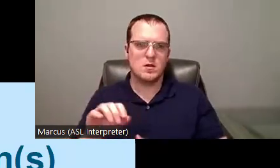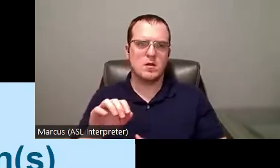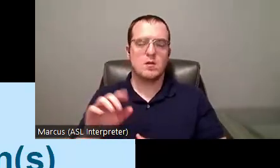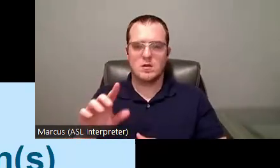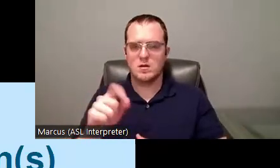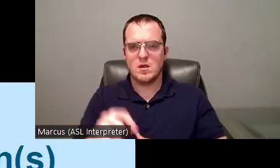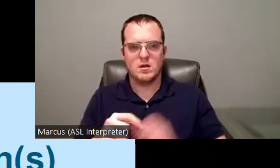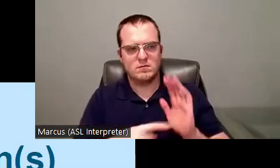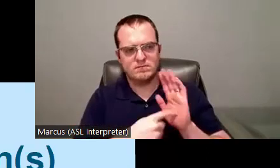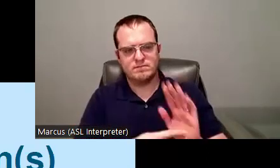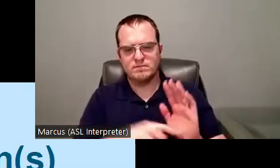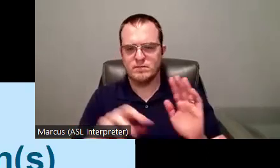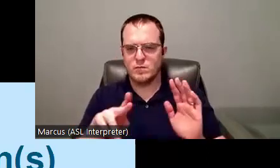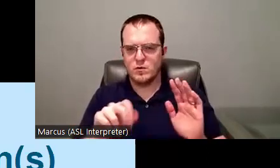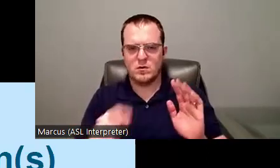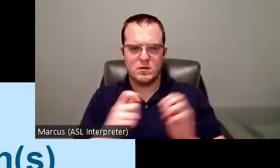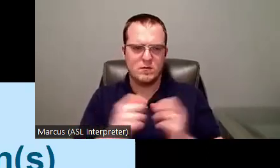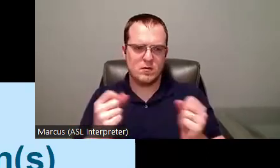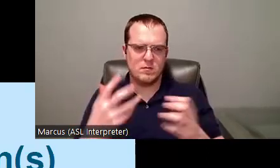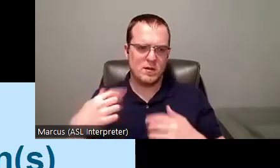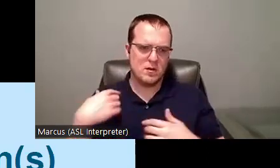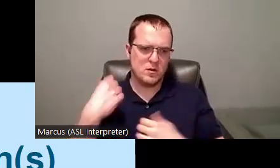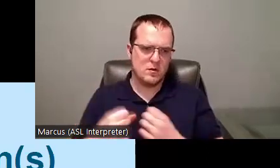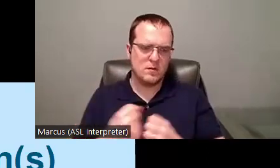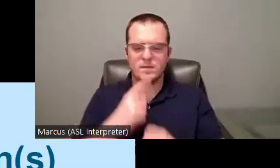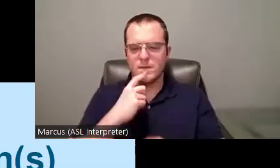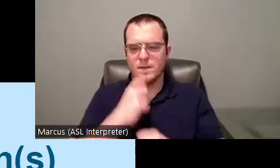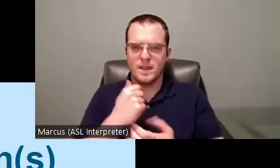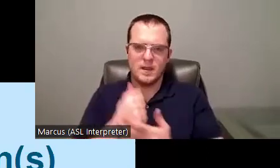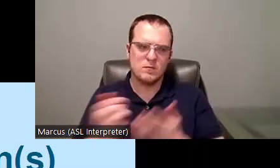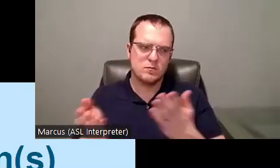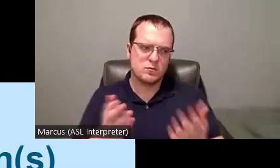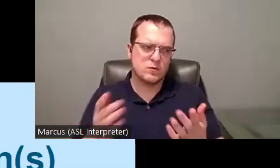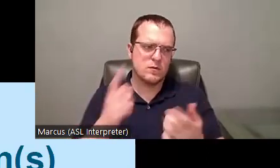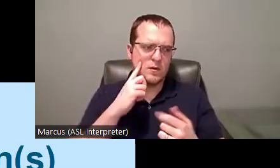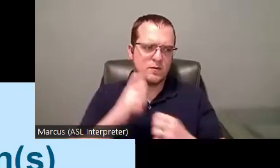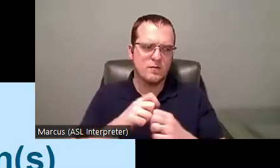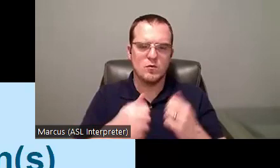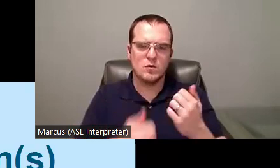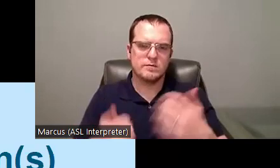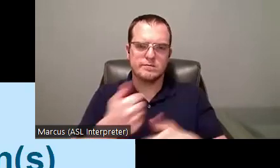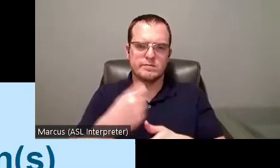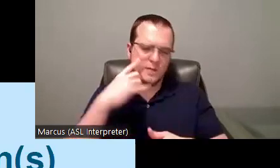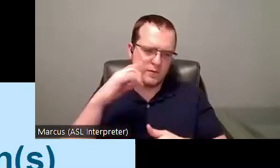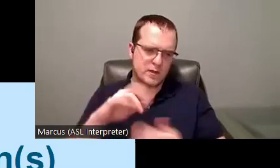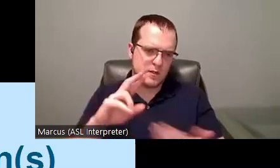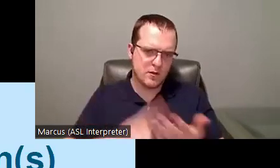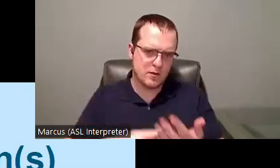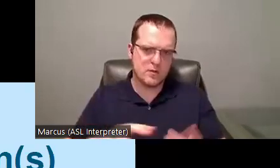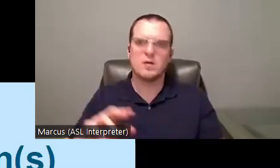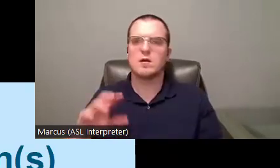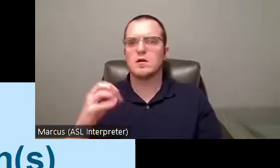expertly represented the URA for a number of decades, with Chuck Holing serving as the principal on the contract. Terry Hubert, now at